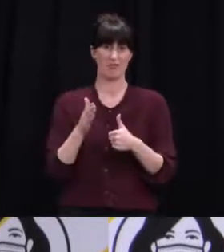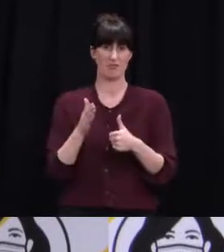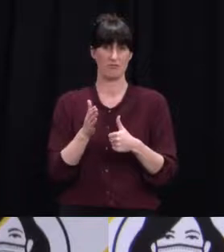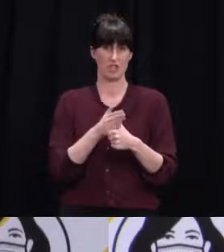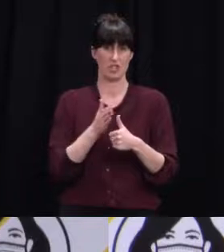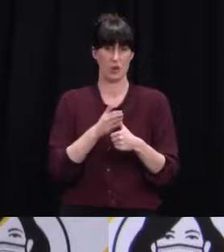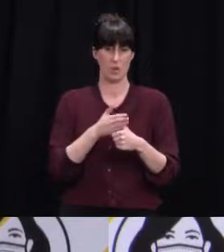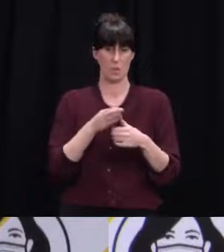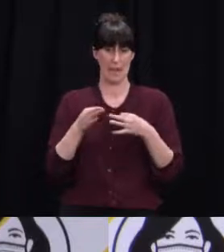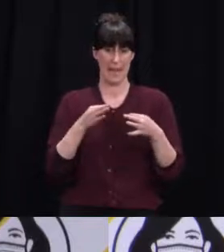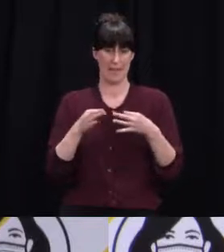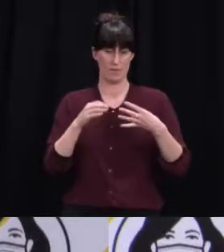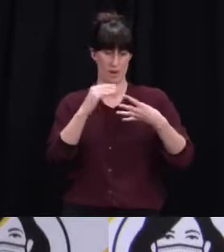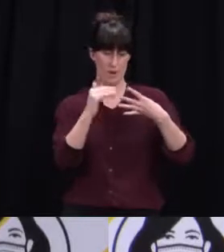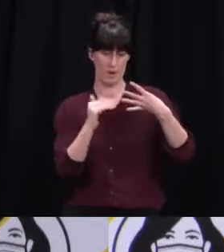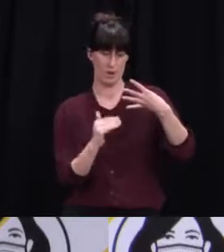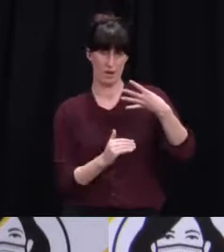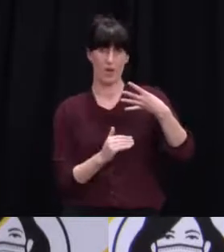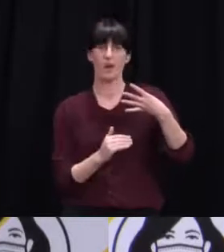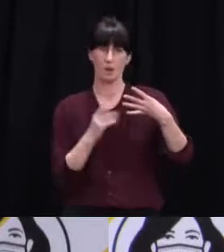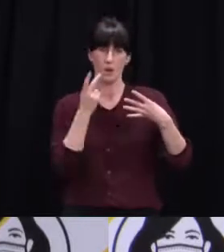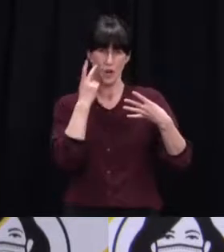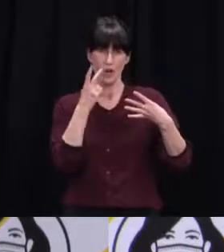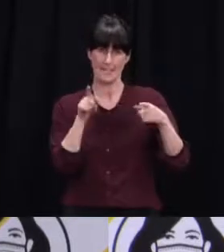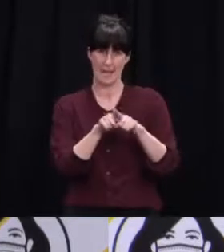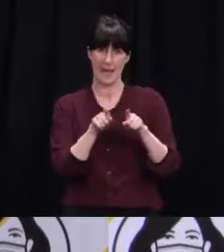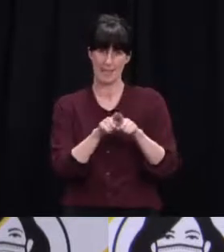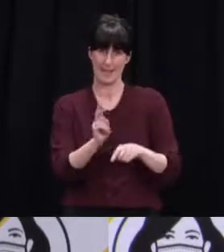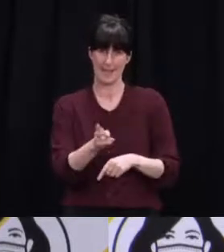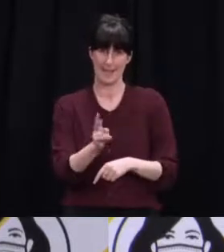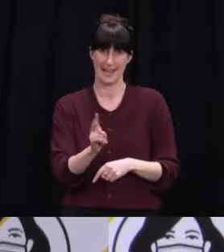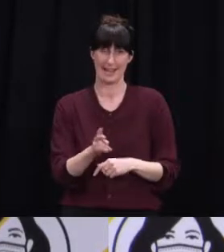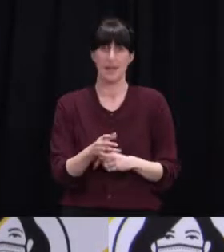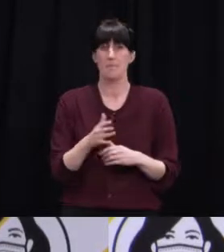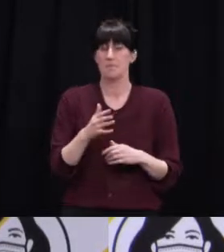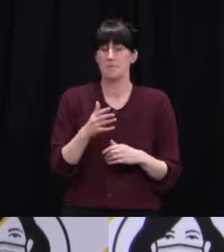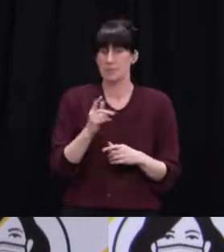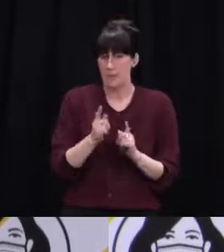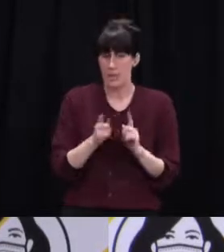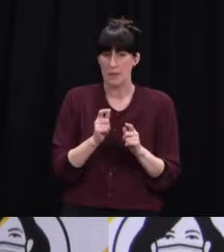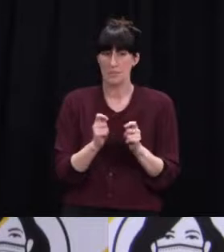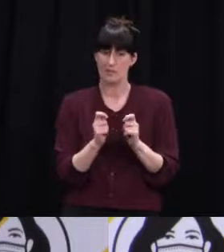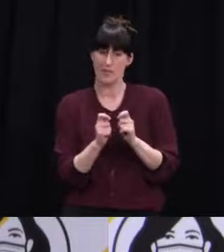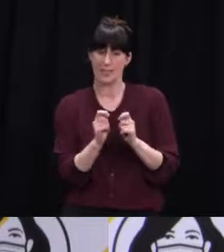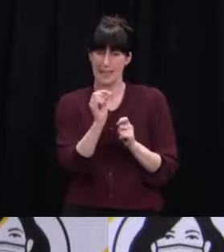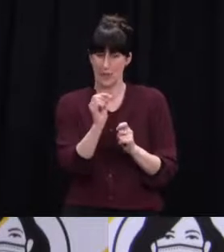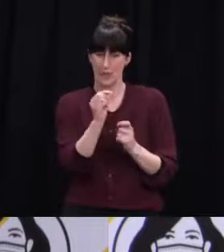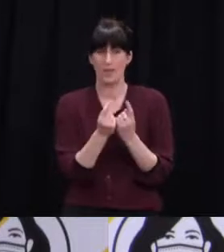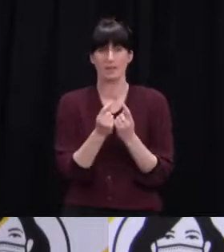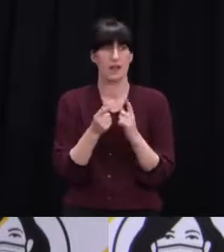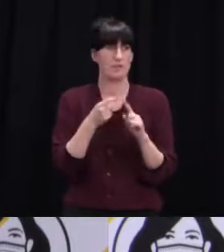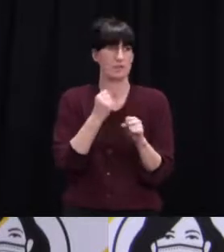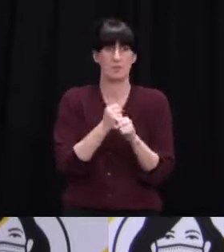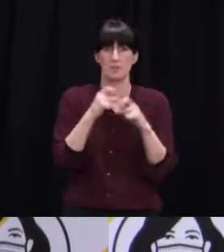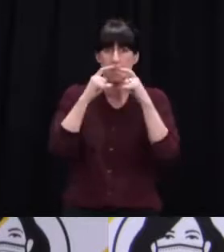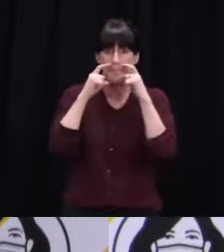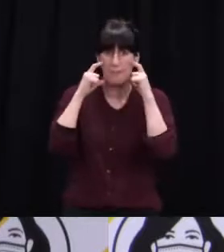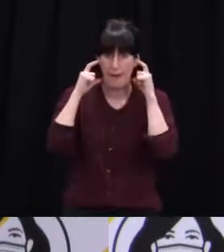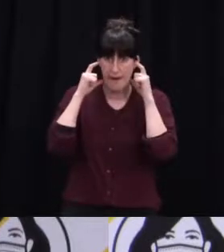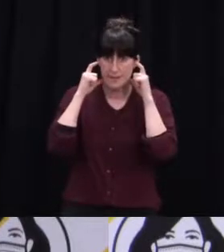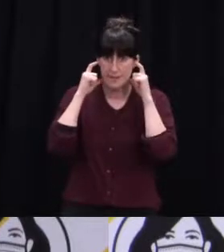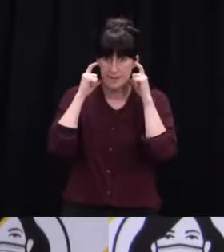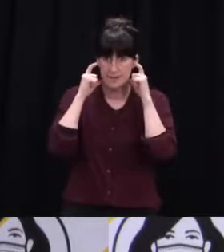the past? The alert level framework still remains the overall guide that we work to. Of course, from time to time there are the odd tweak to the alert level framework, and people